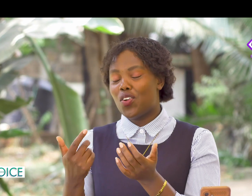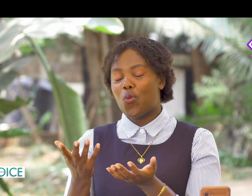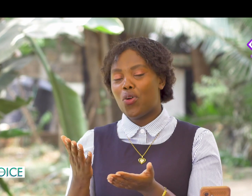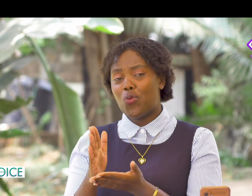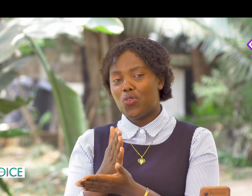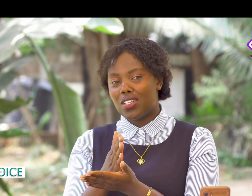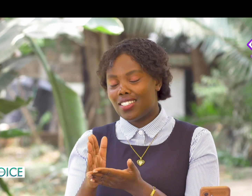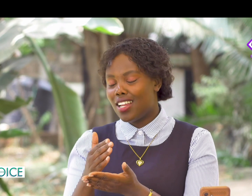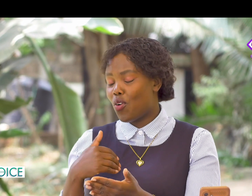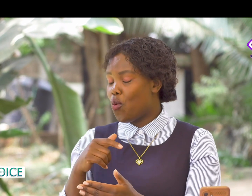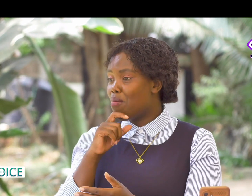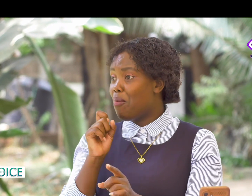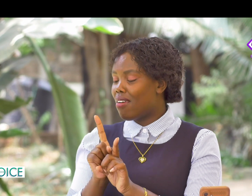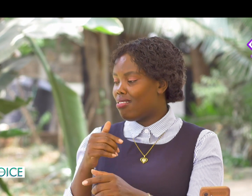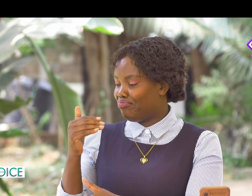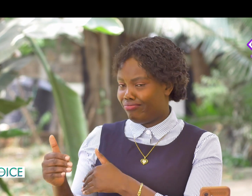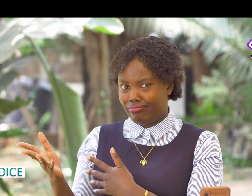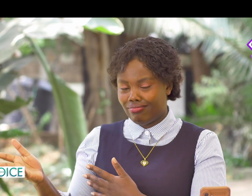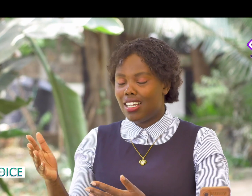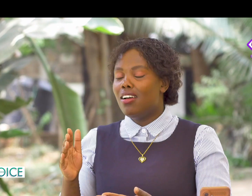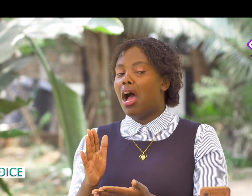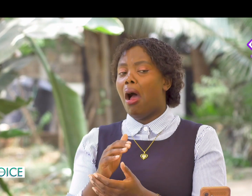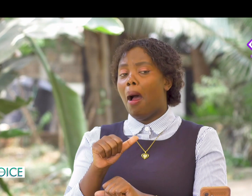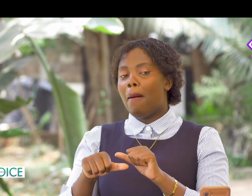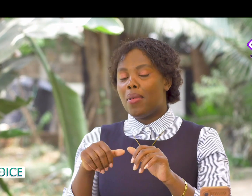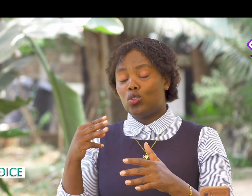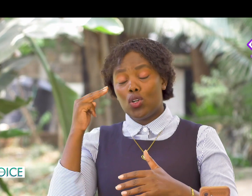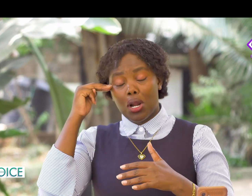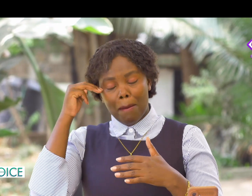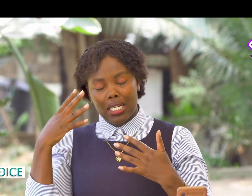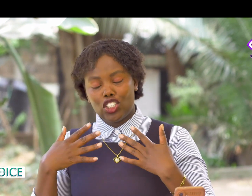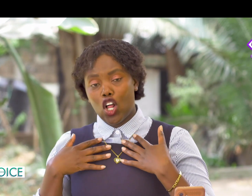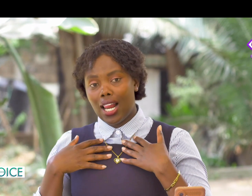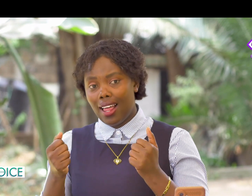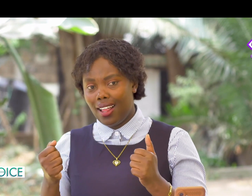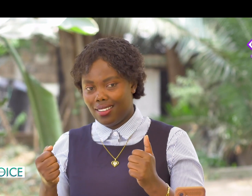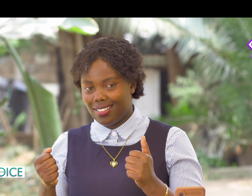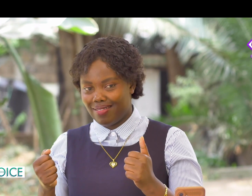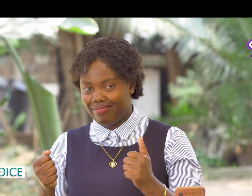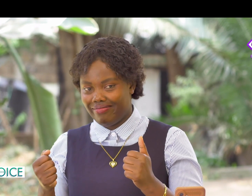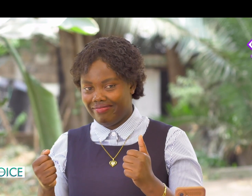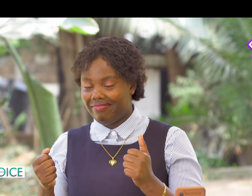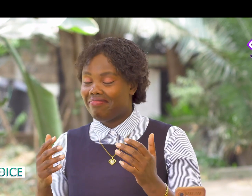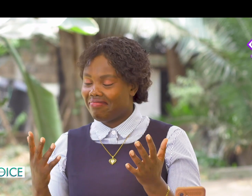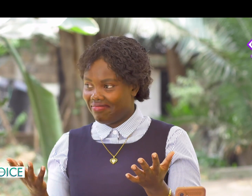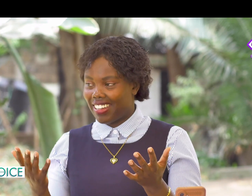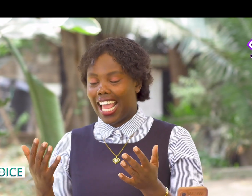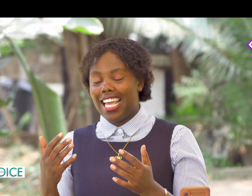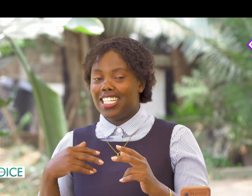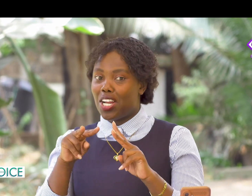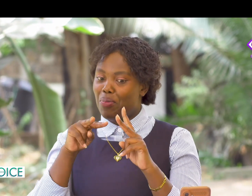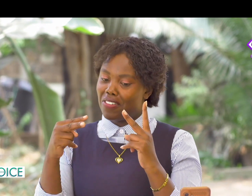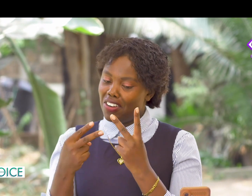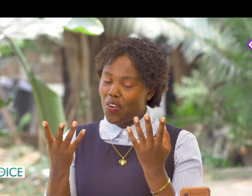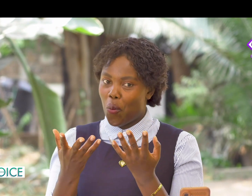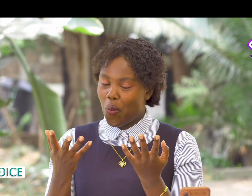Welcome back. Let's continue with our talk with Ashley. Mental health. On